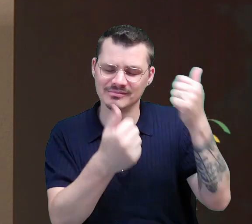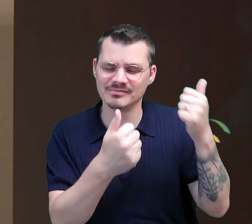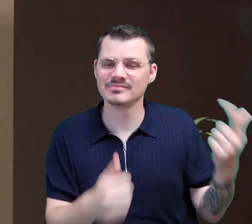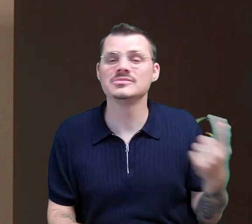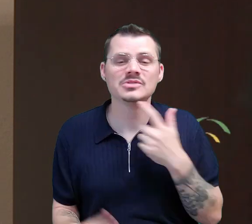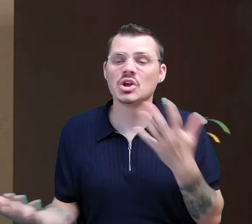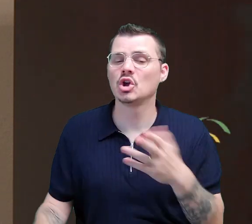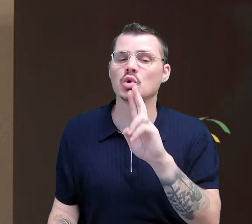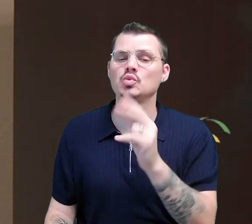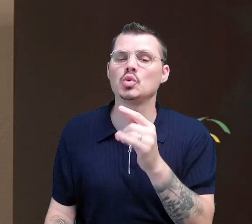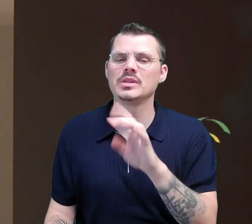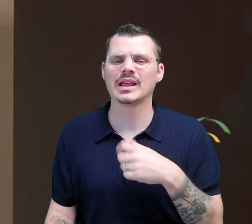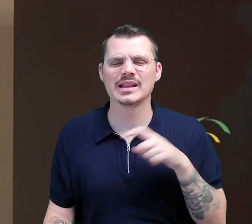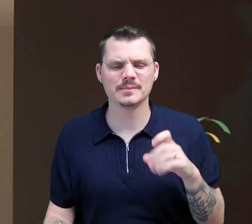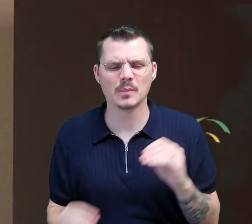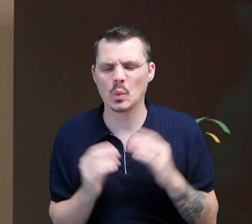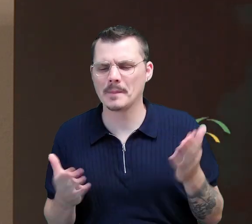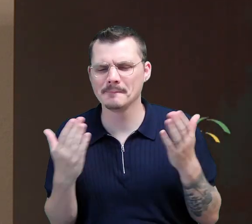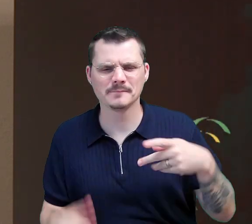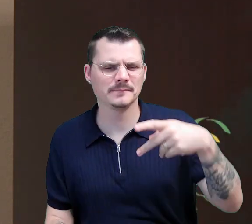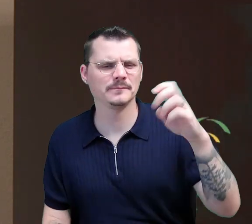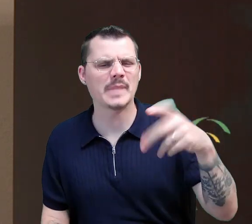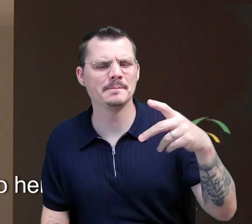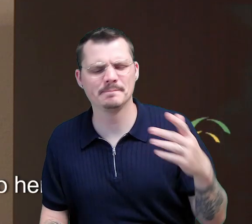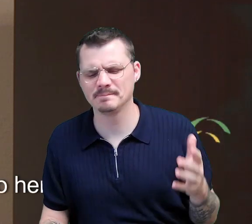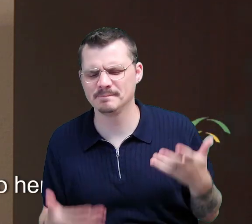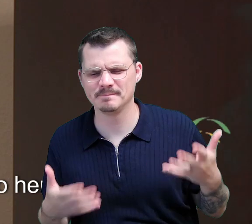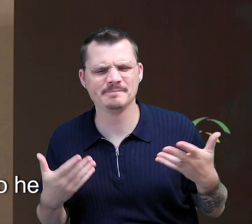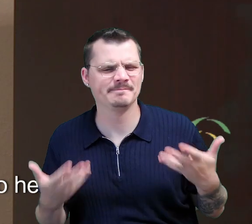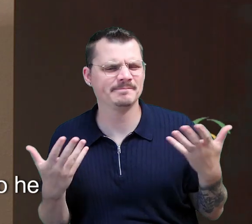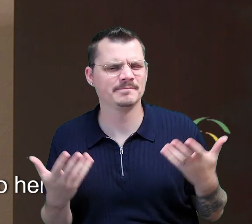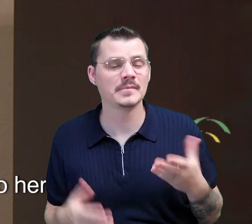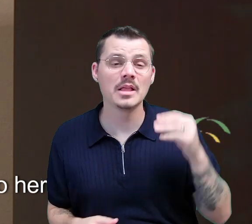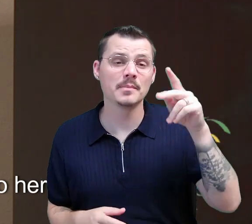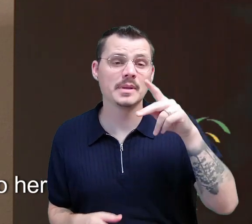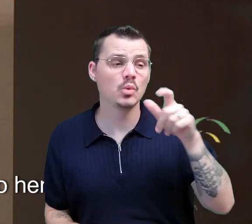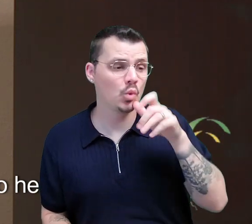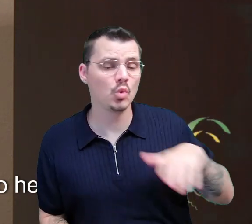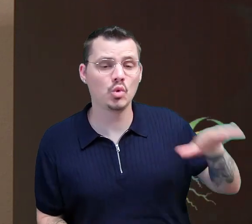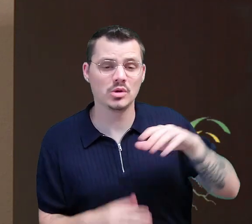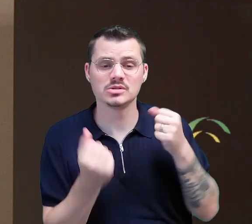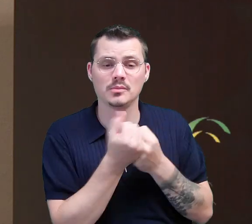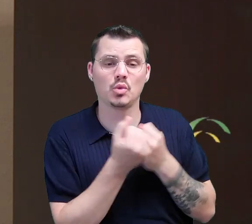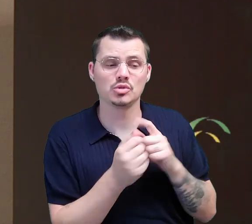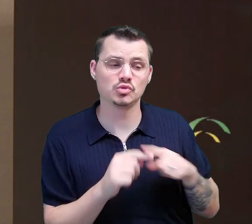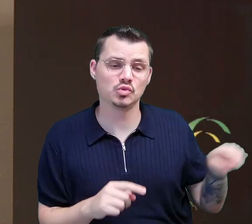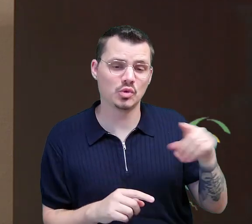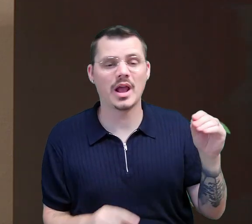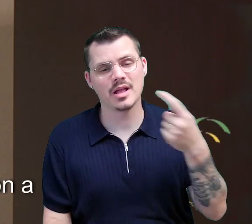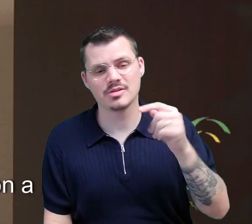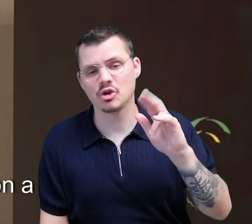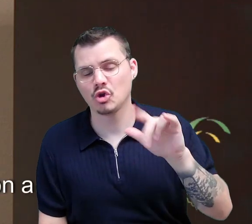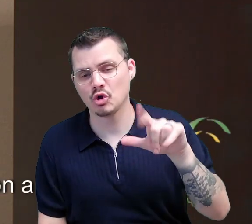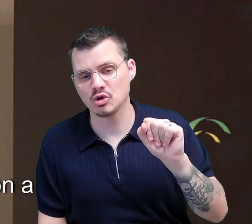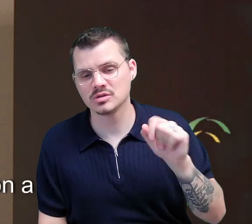She said, Ruthie, I need more pep. And the people that provide support to her and the girls